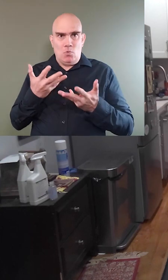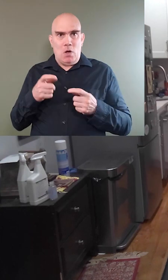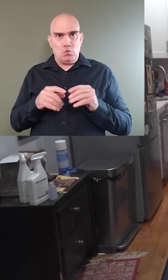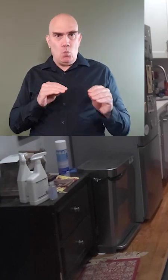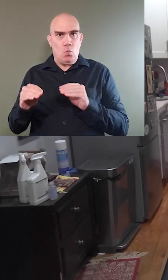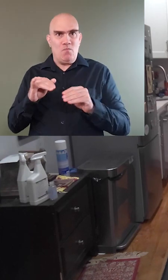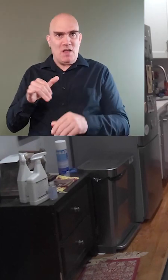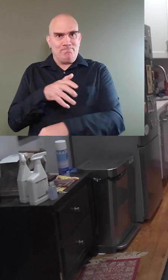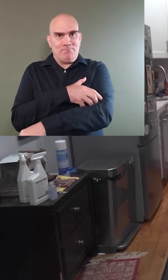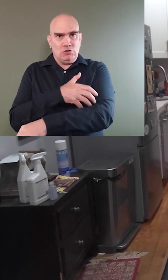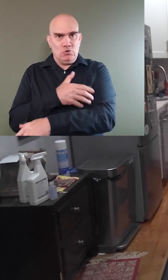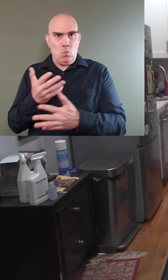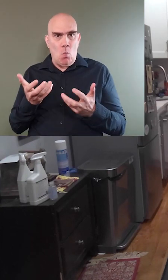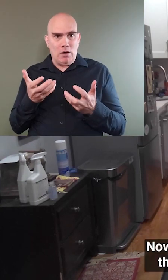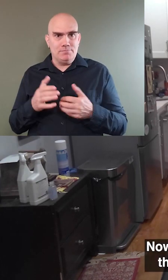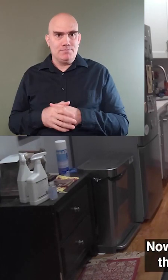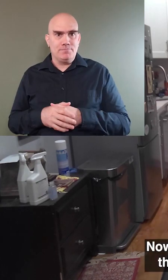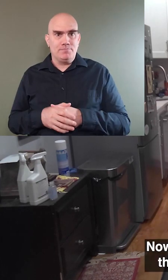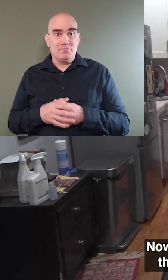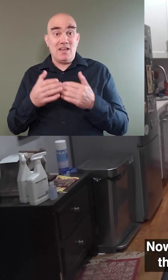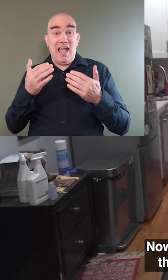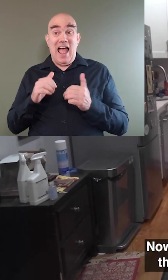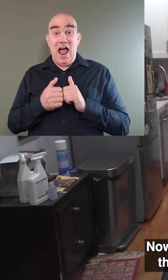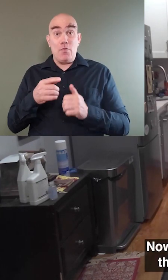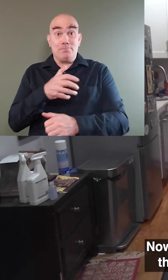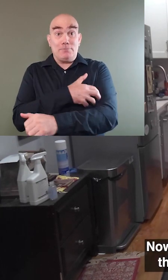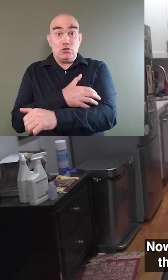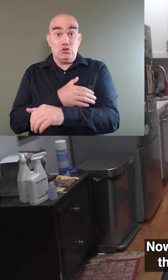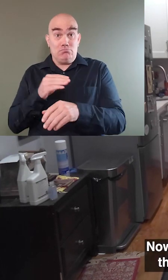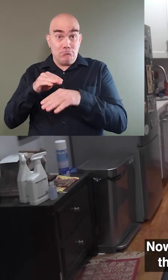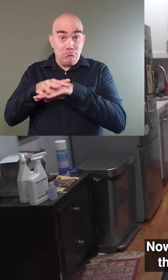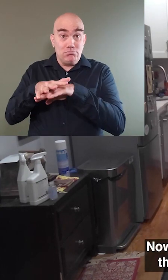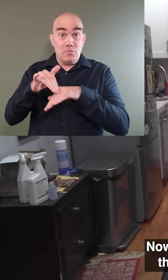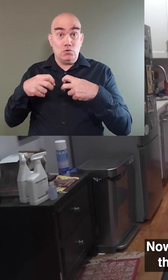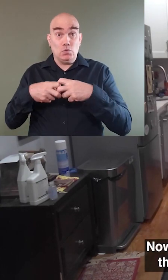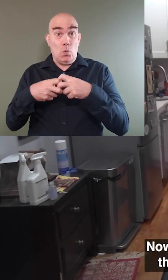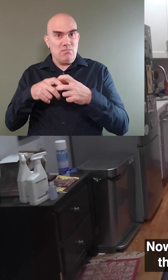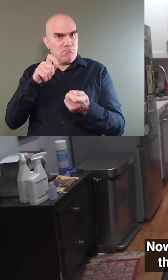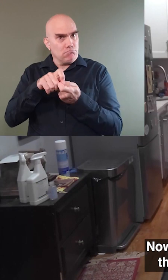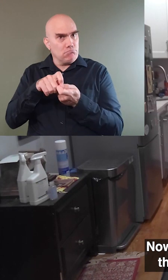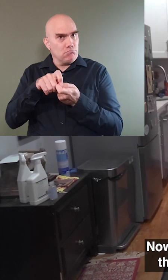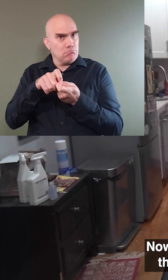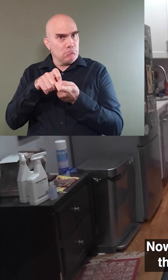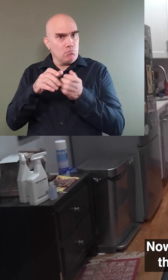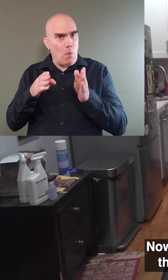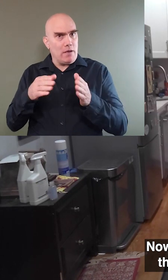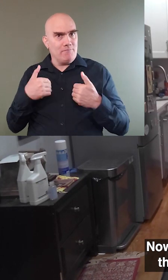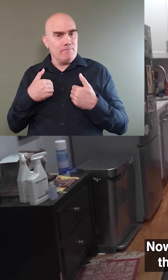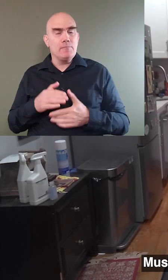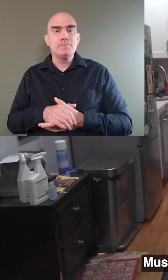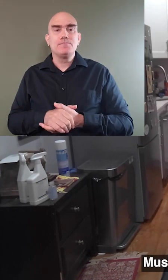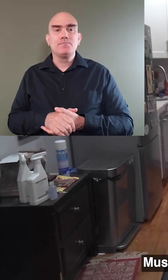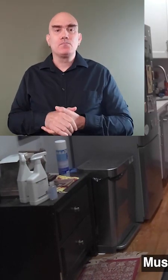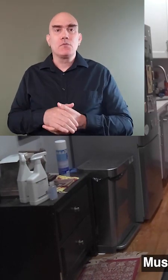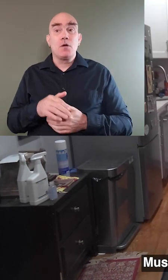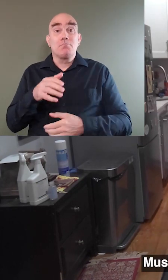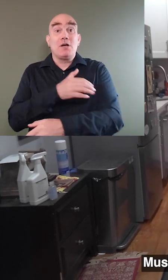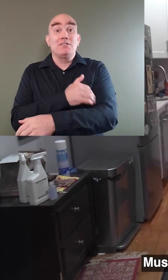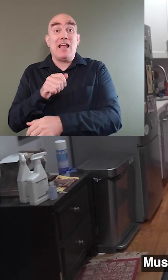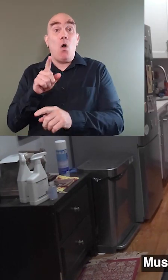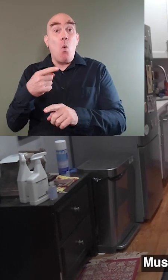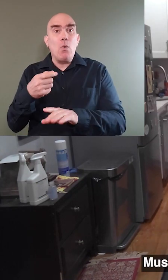want to move it. Now, how those muscles act on the joints is very particular. Muscles